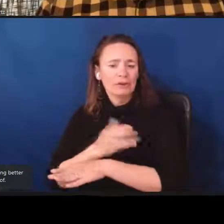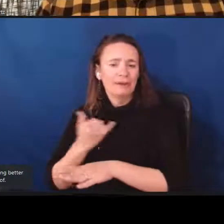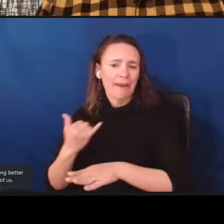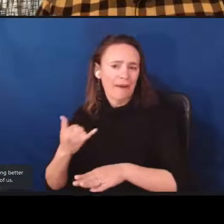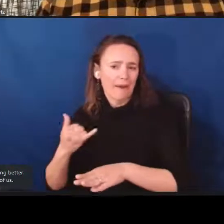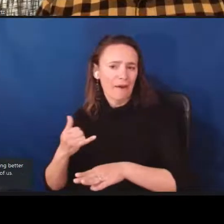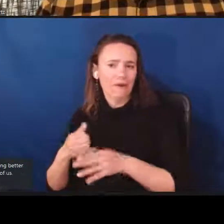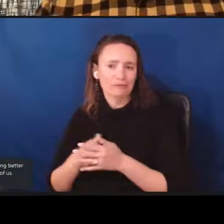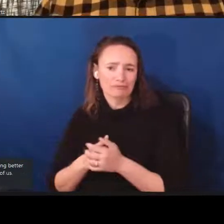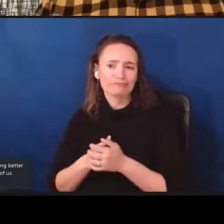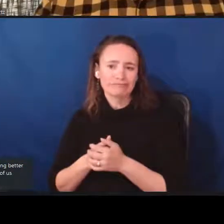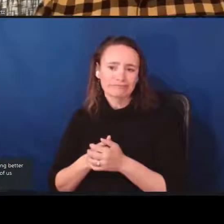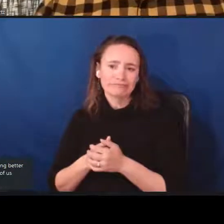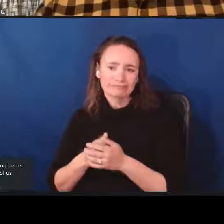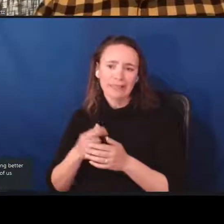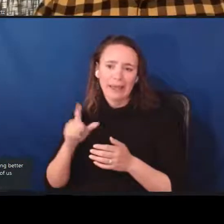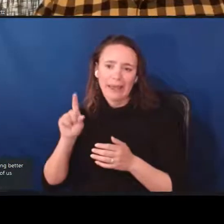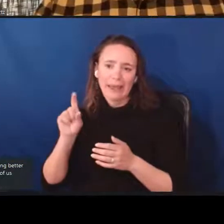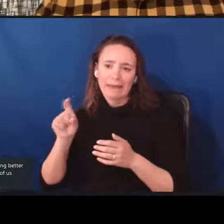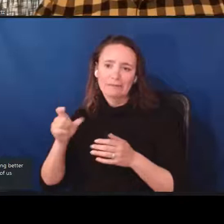us working across,